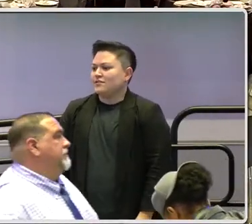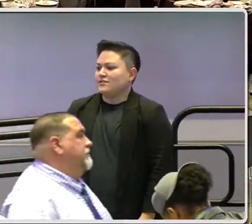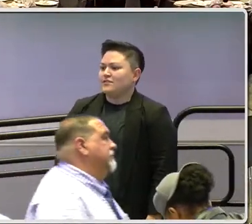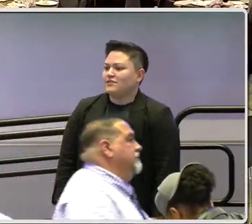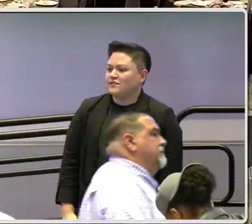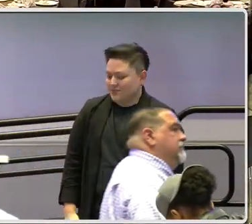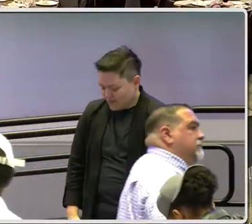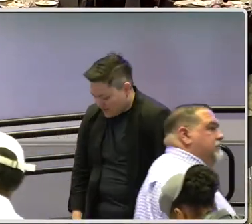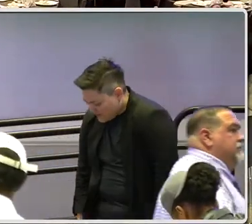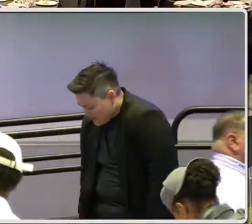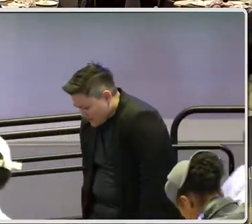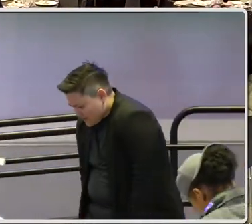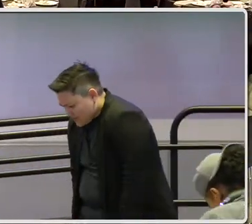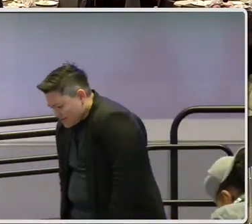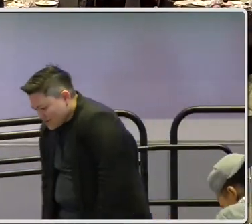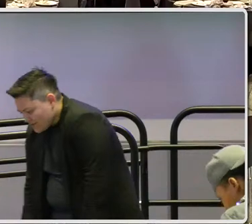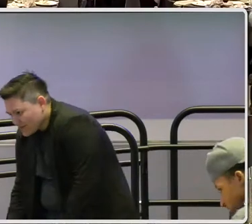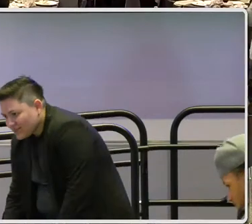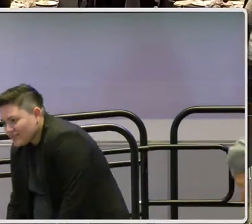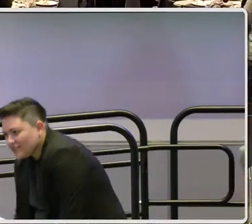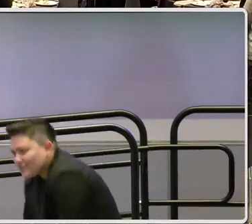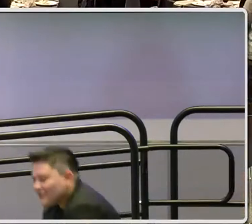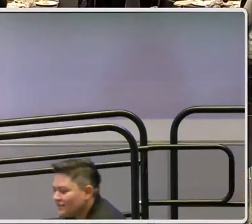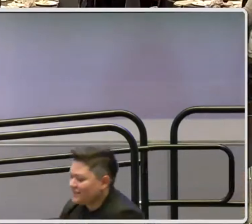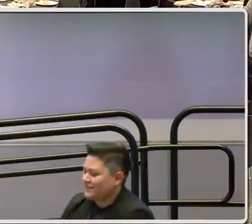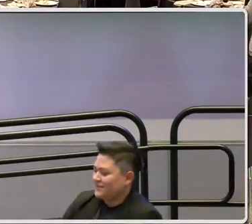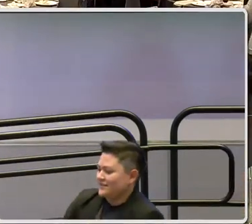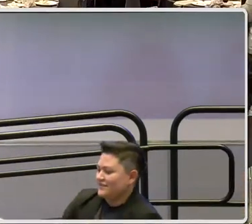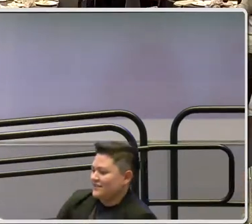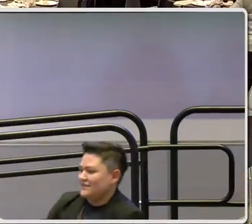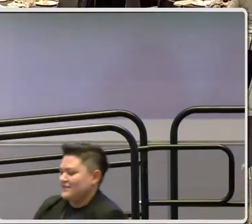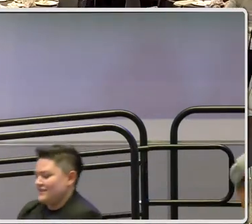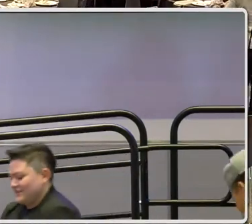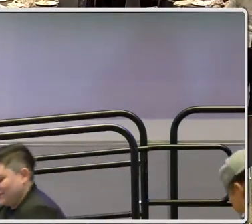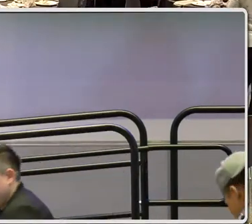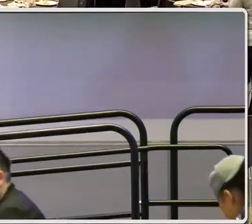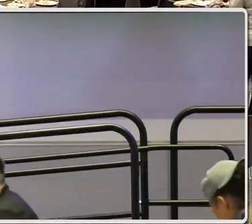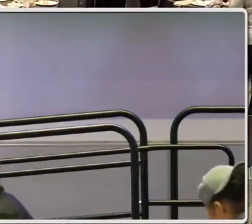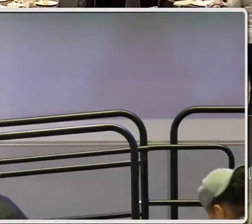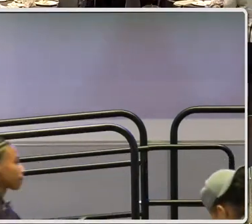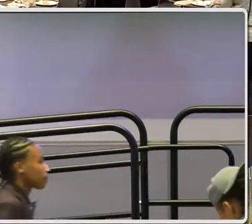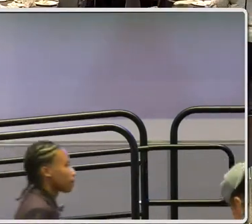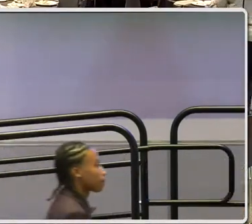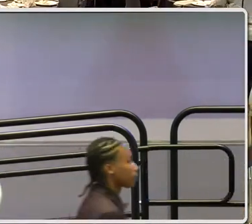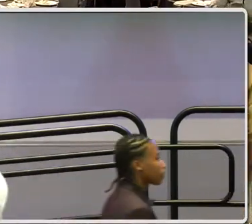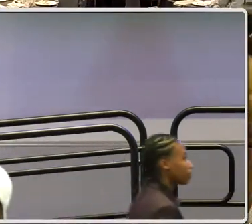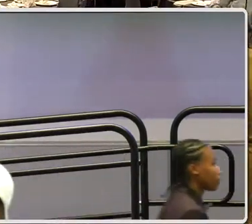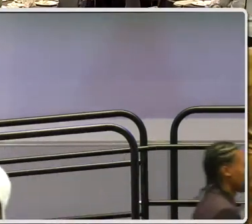It's going. Yeah, it's